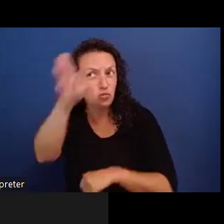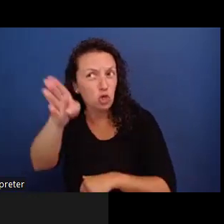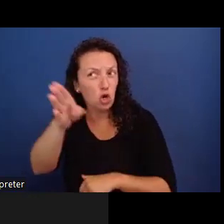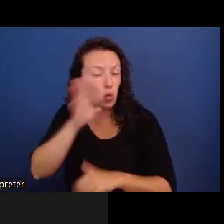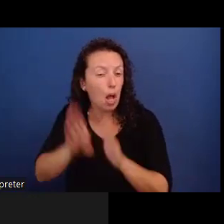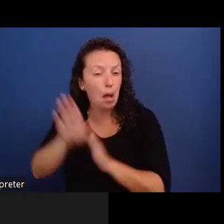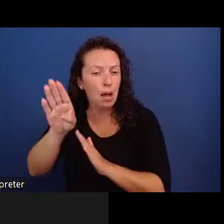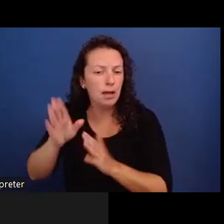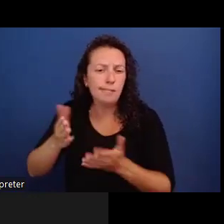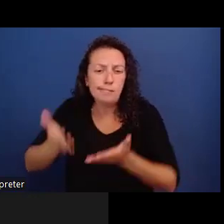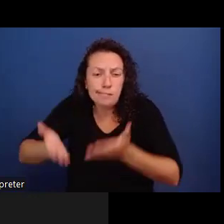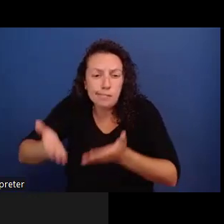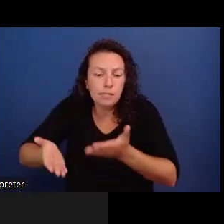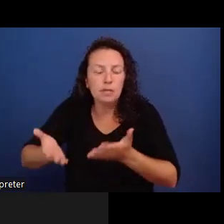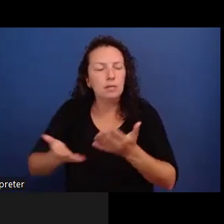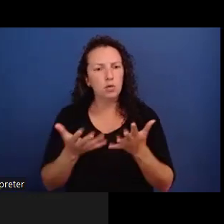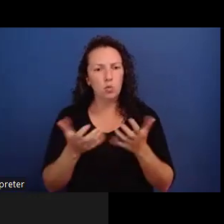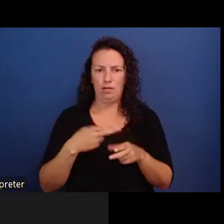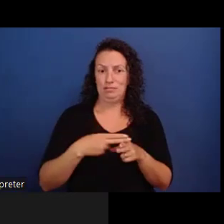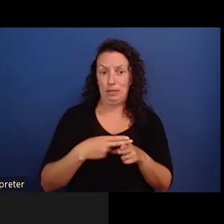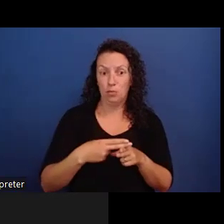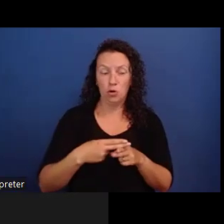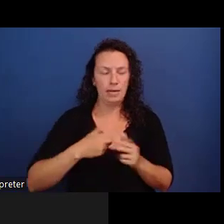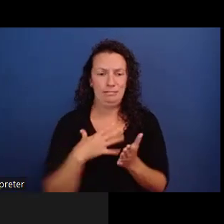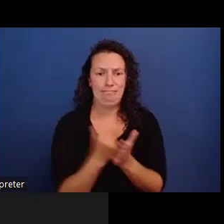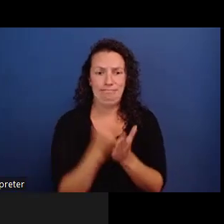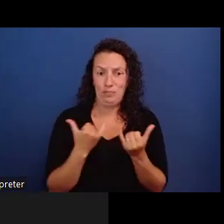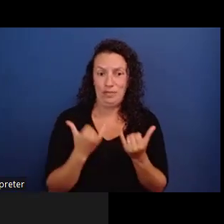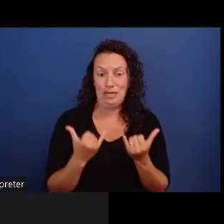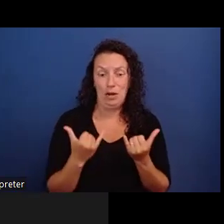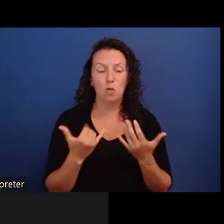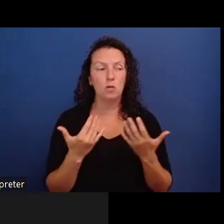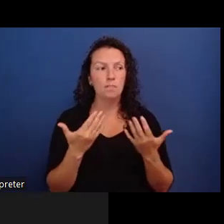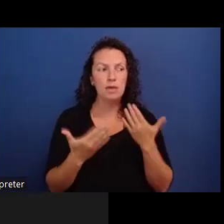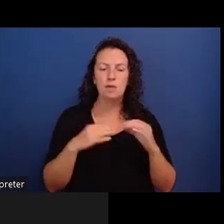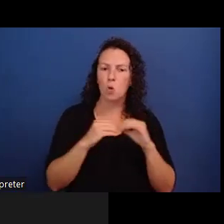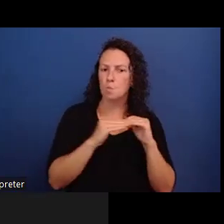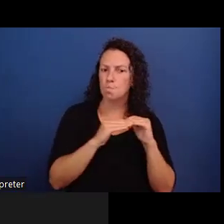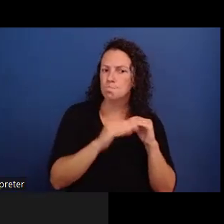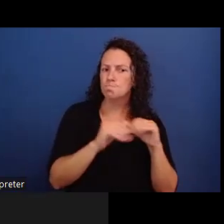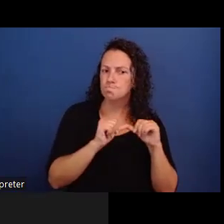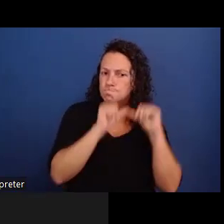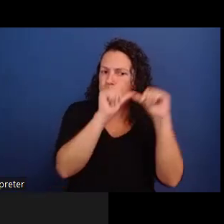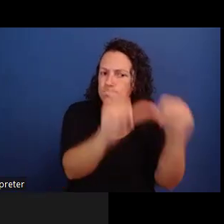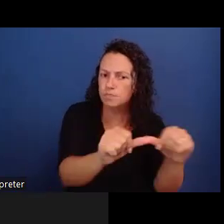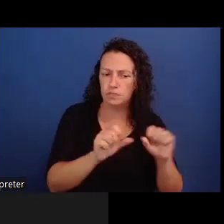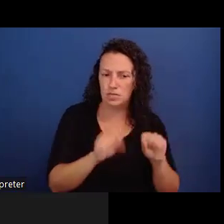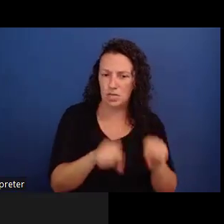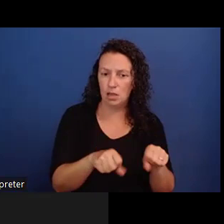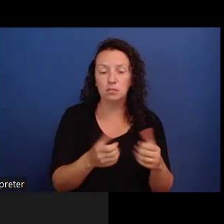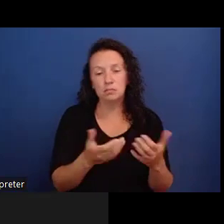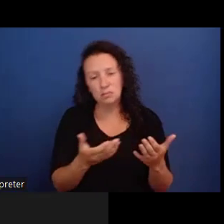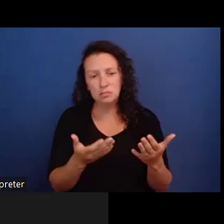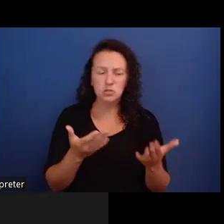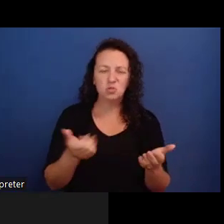away, and you want something that's, you know, going to be more sustainable, then you might have to make some